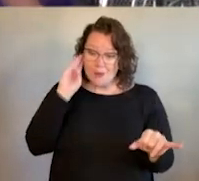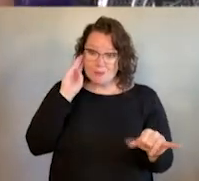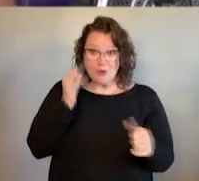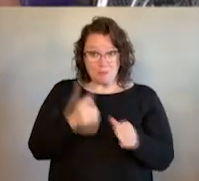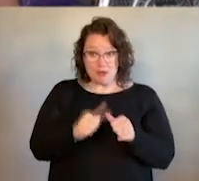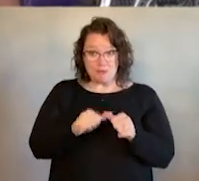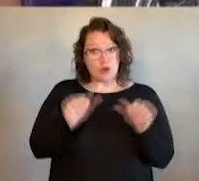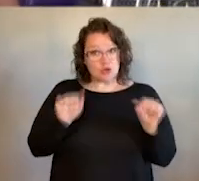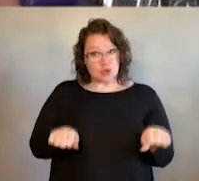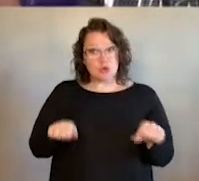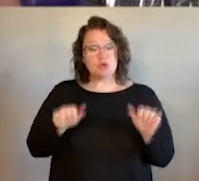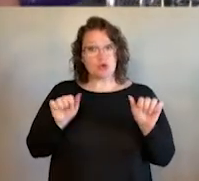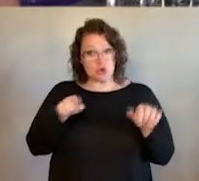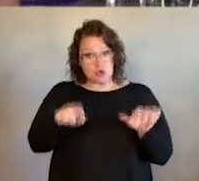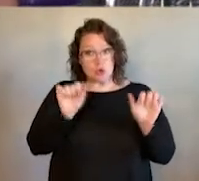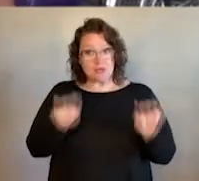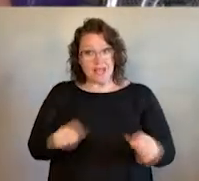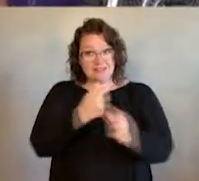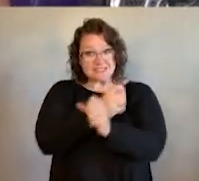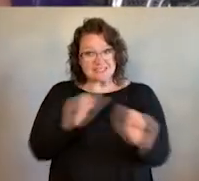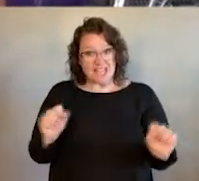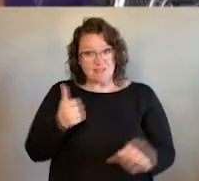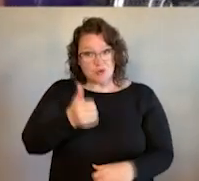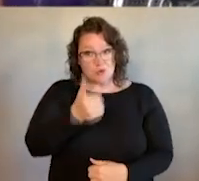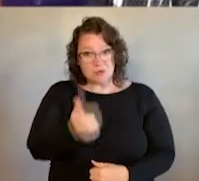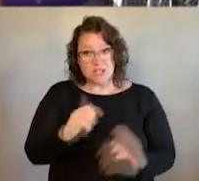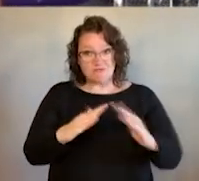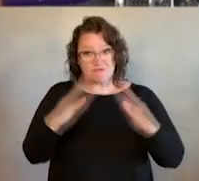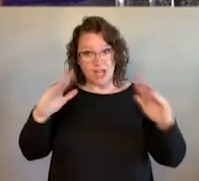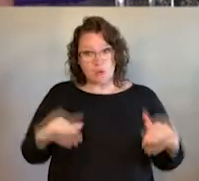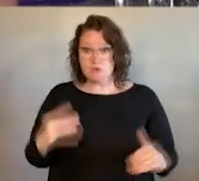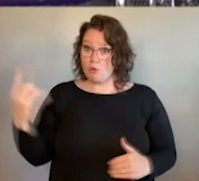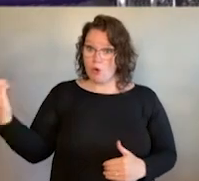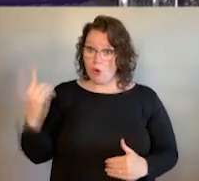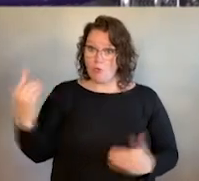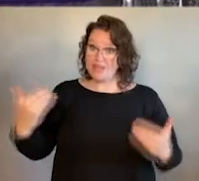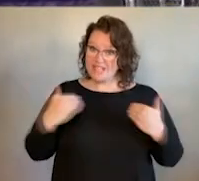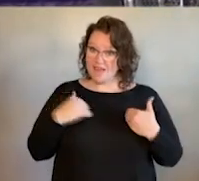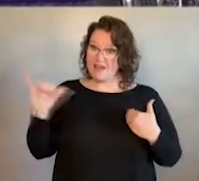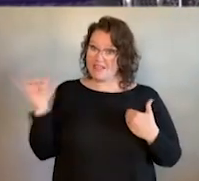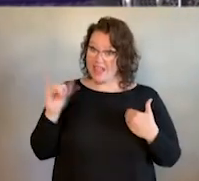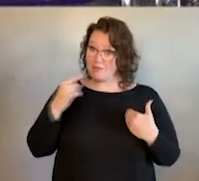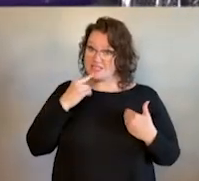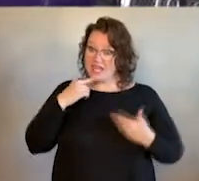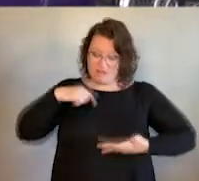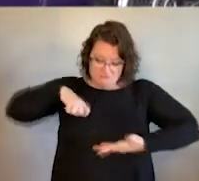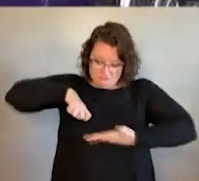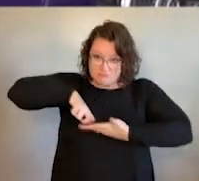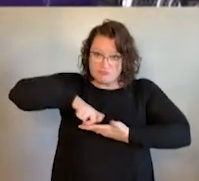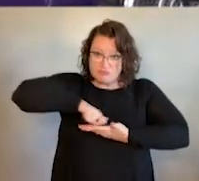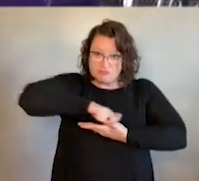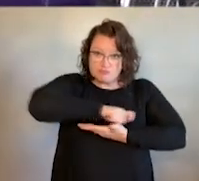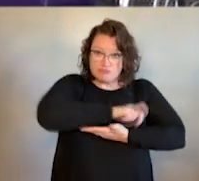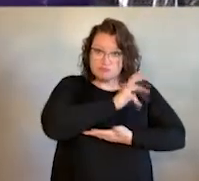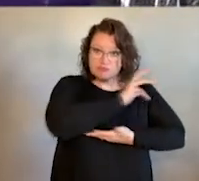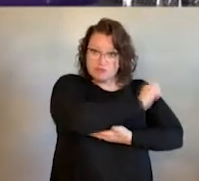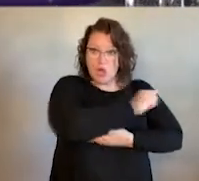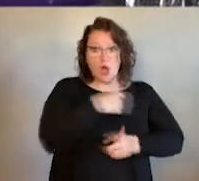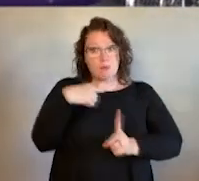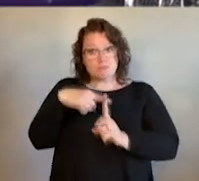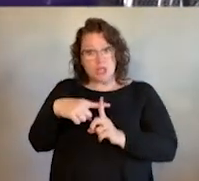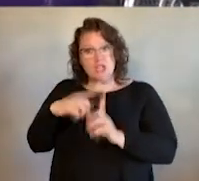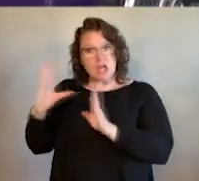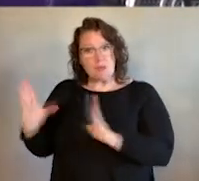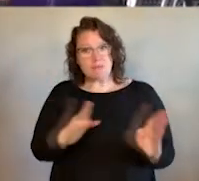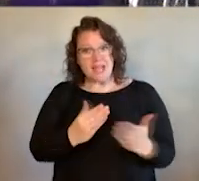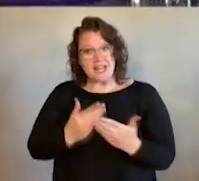need to practice fire safety even in this time in your house. So always have, like we talked about, stay low and go, an exit plan, and a meeting